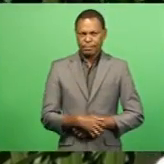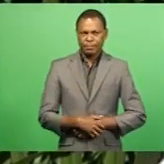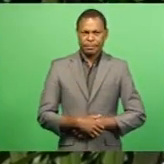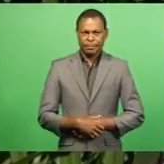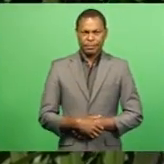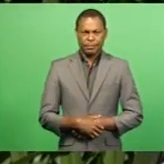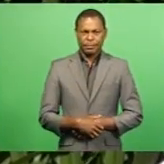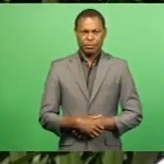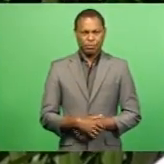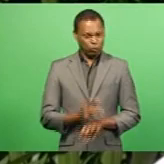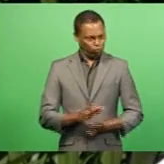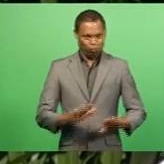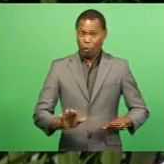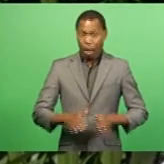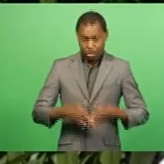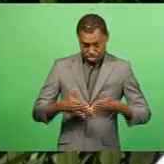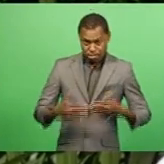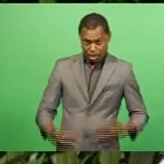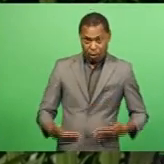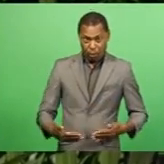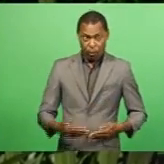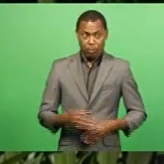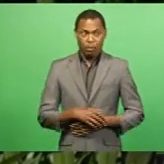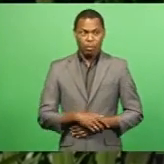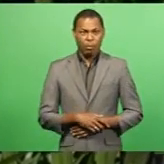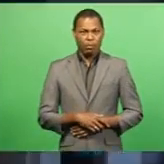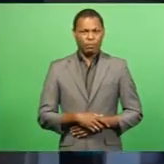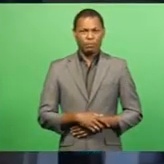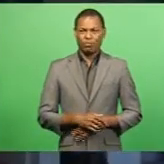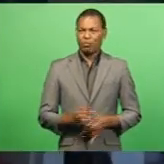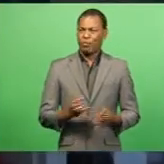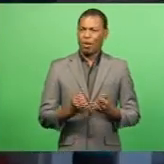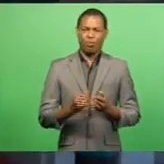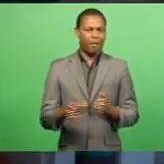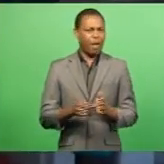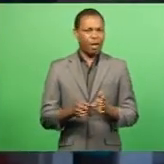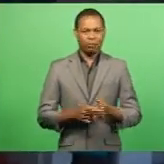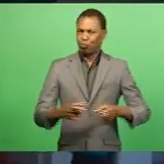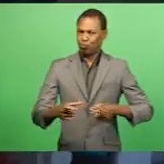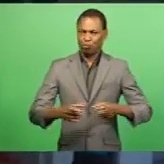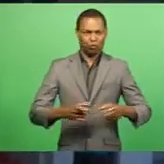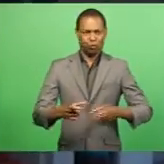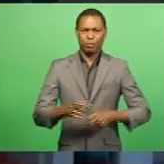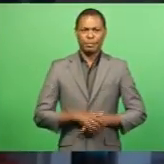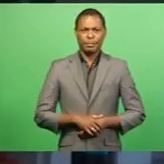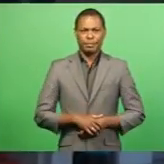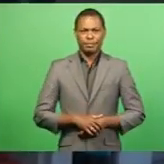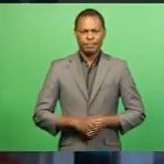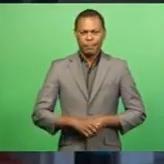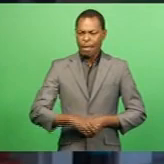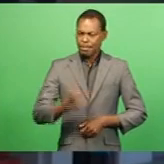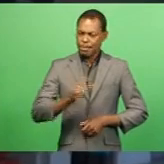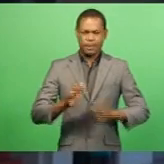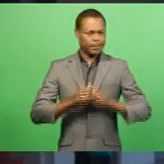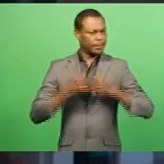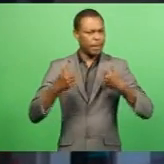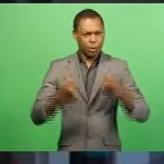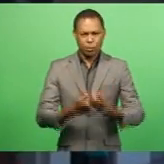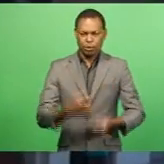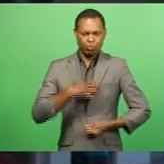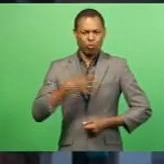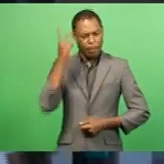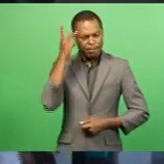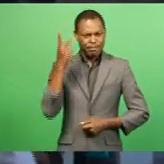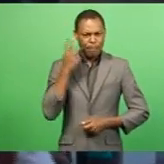the children nowadays are very hard to control. Definitely, I agree that there needs for more parental